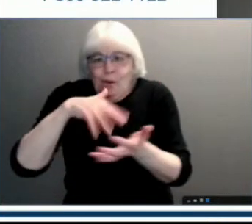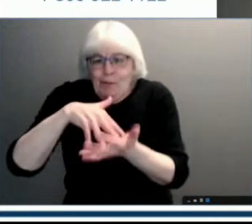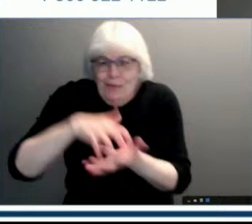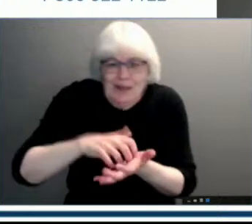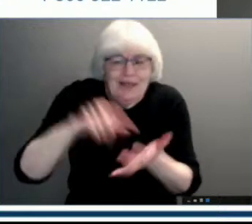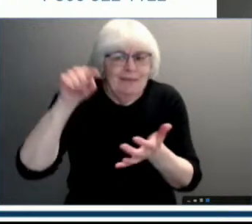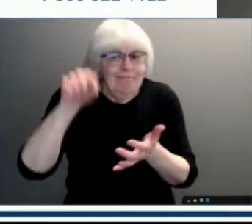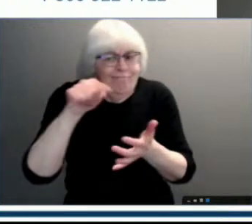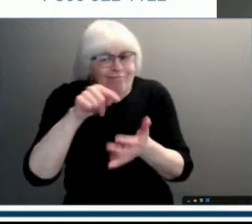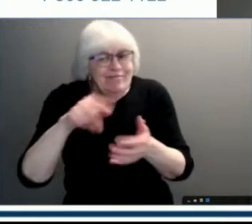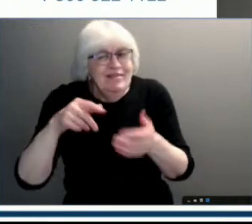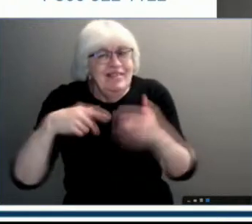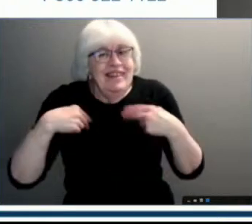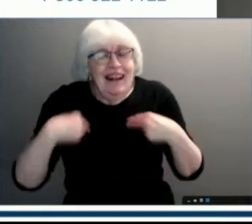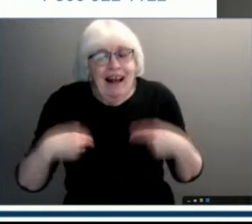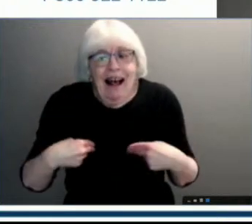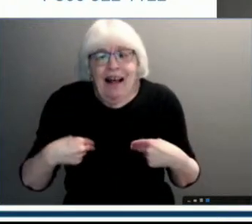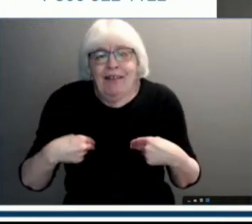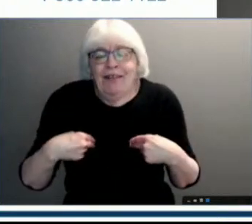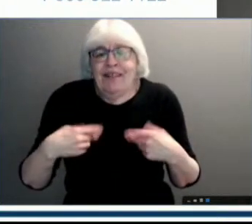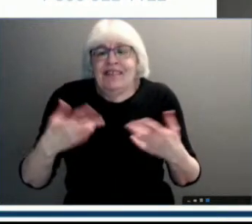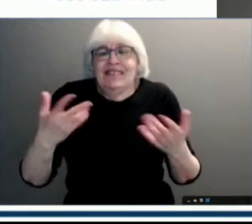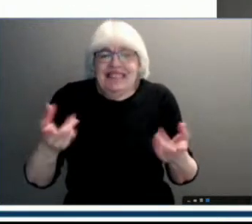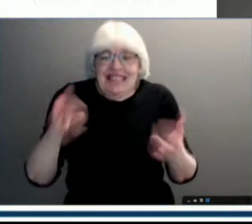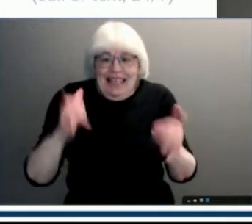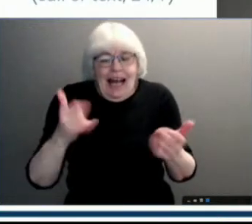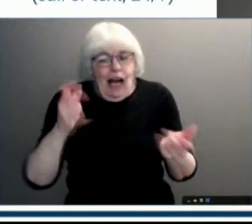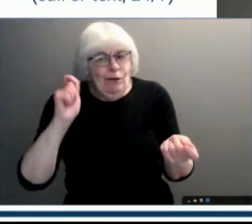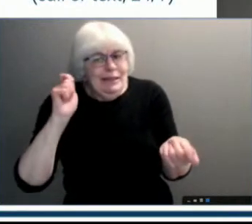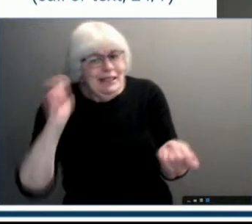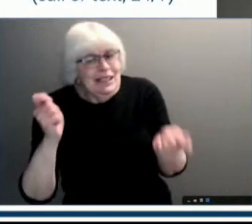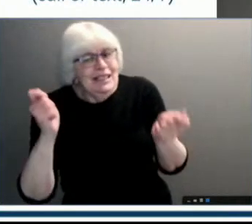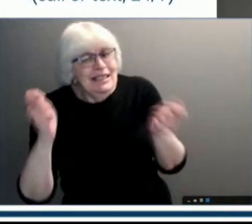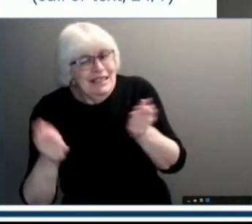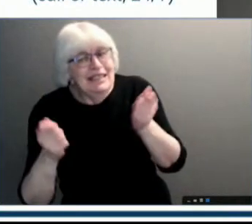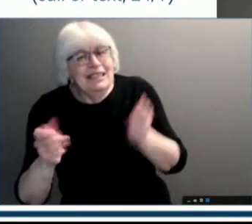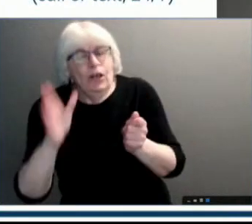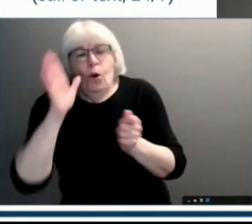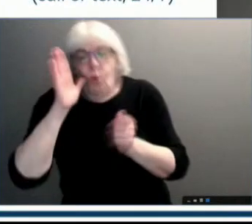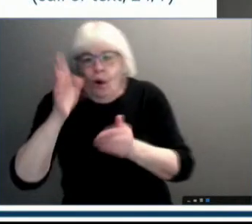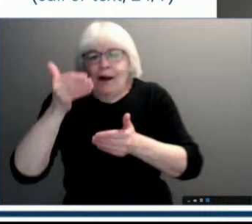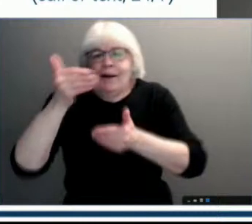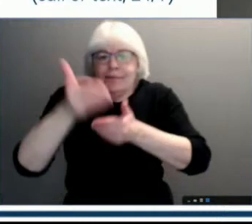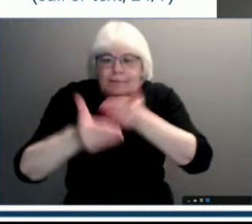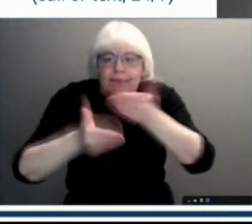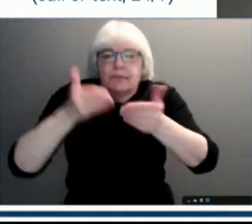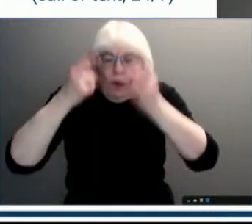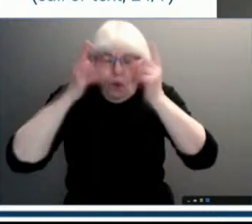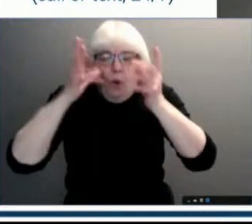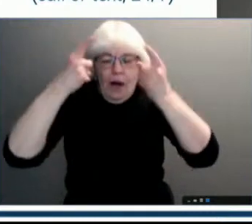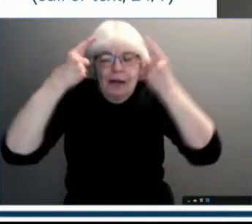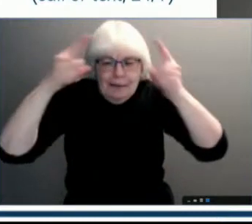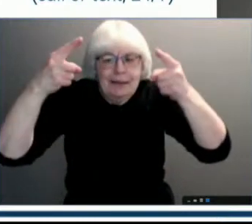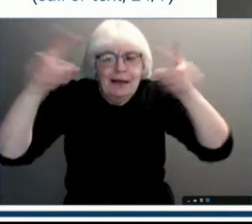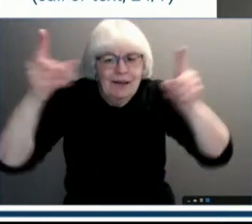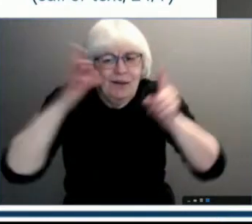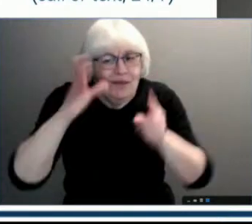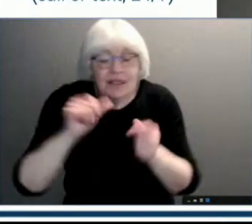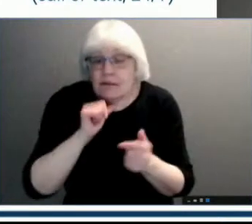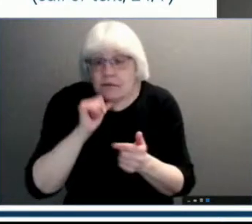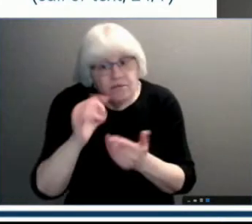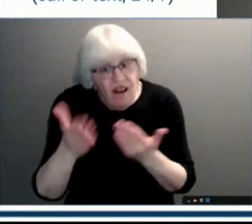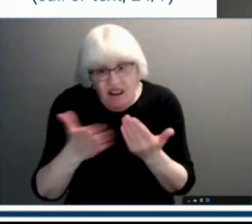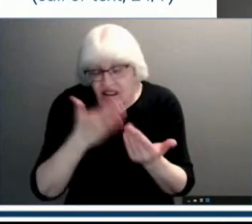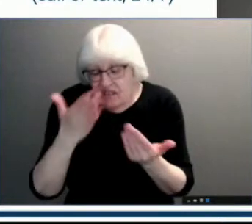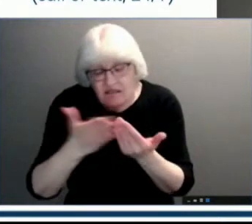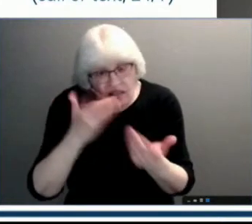transition period due to Omicron, but we will get there. I know the shift is hard and not everyone will support it. For some, it's